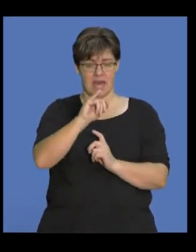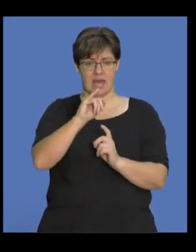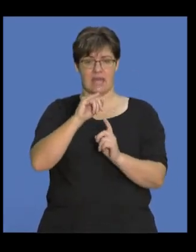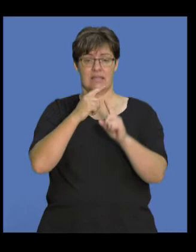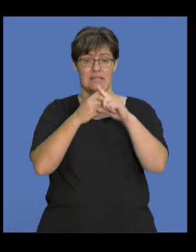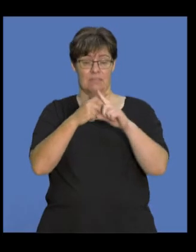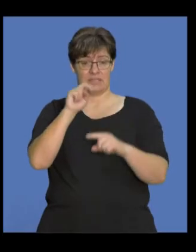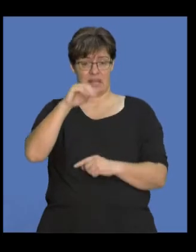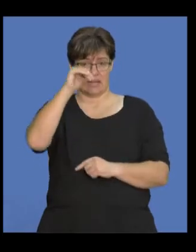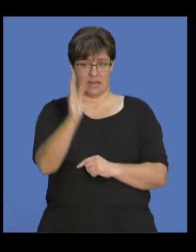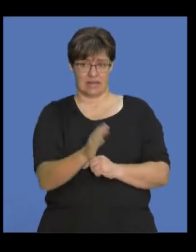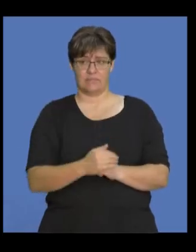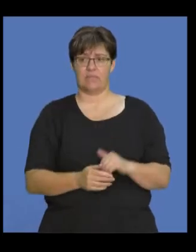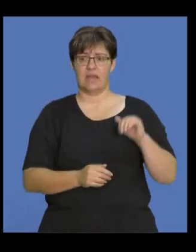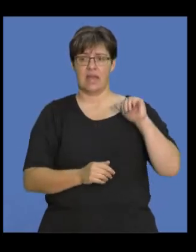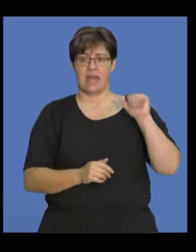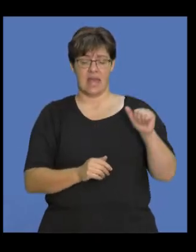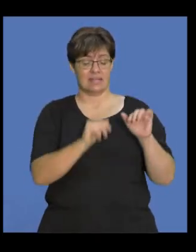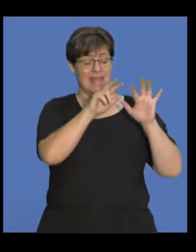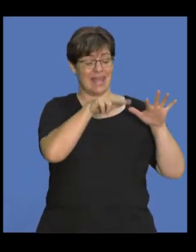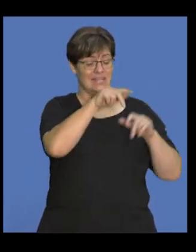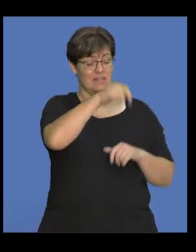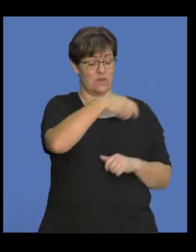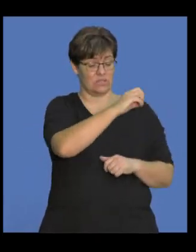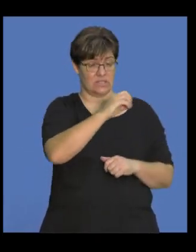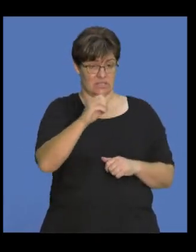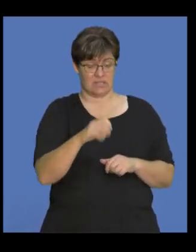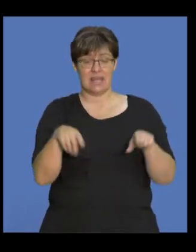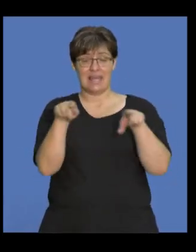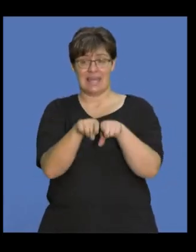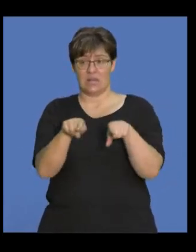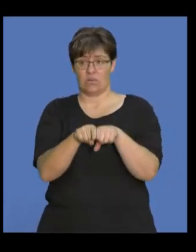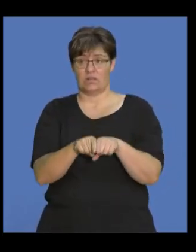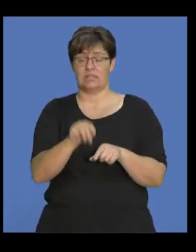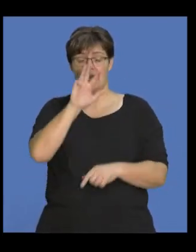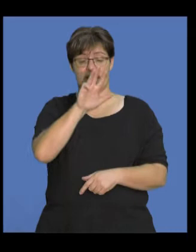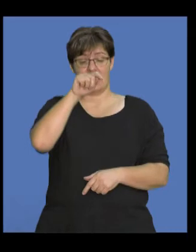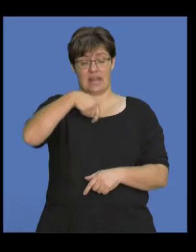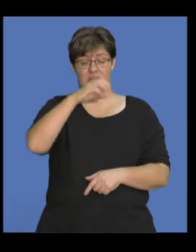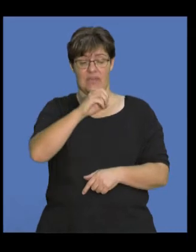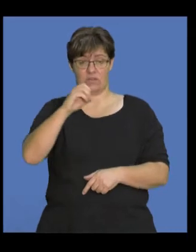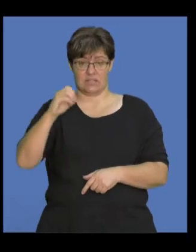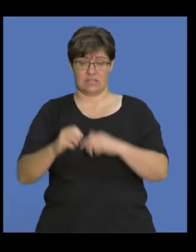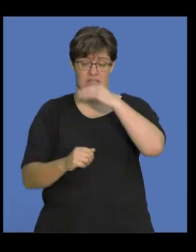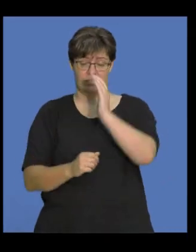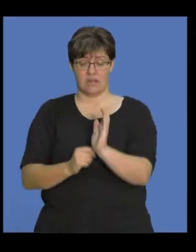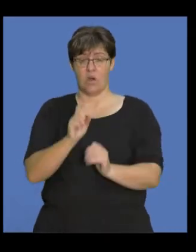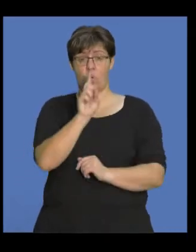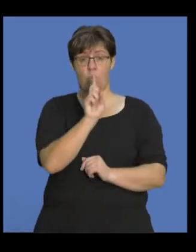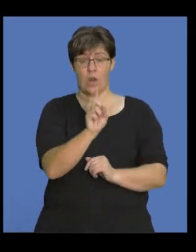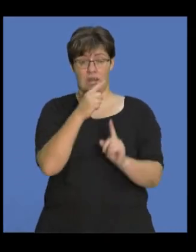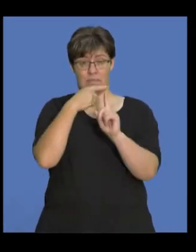and my P value will be the 9,000. That's what we started with. 1 plus my interest